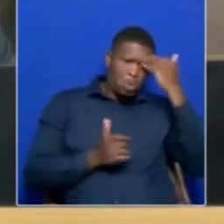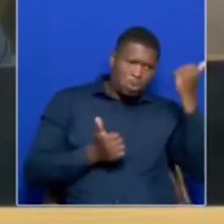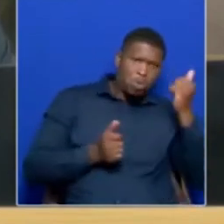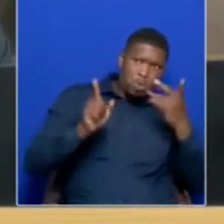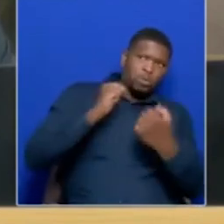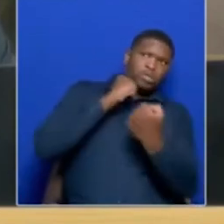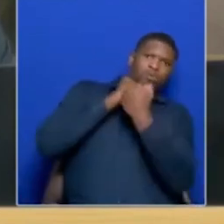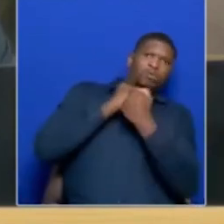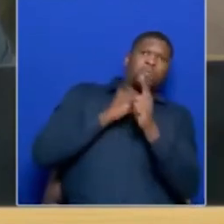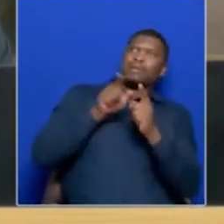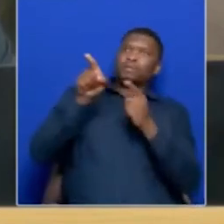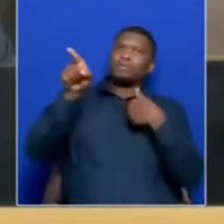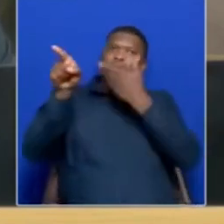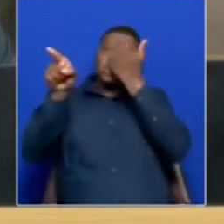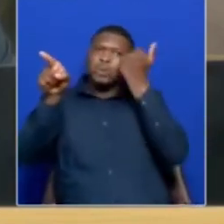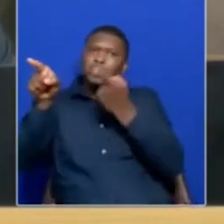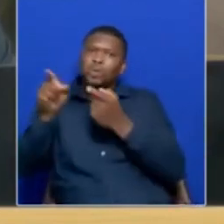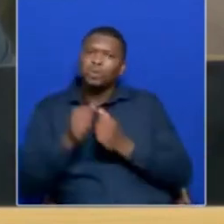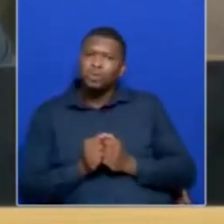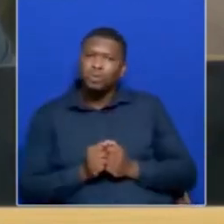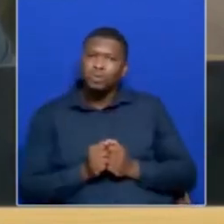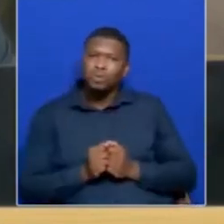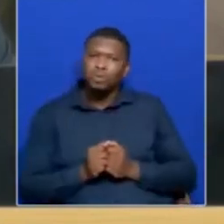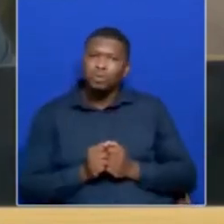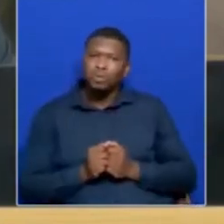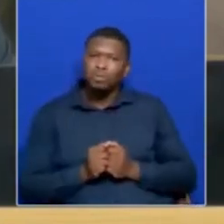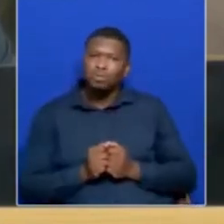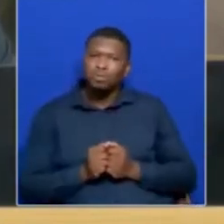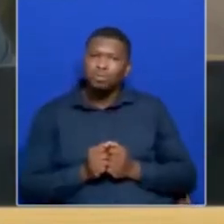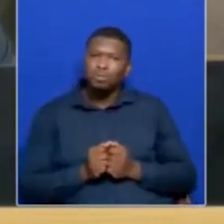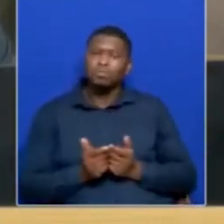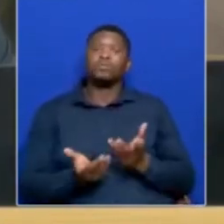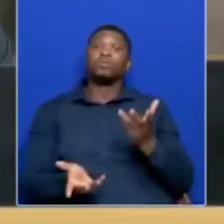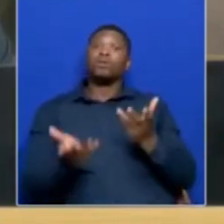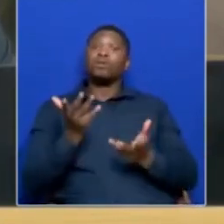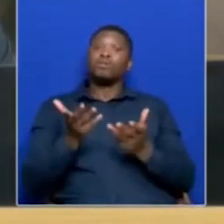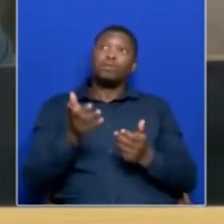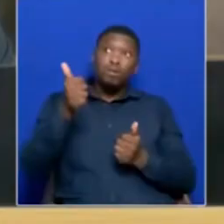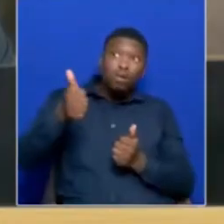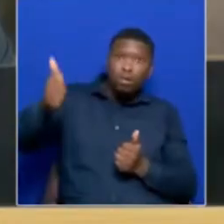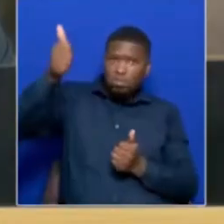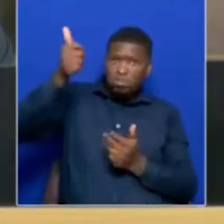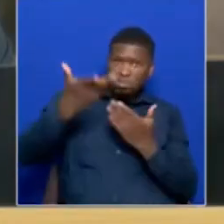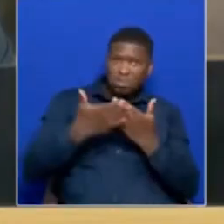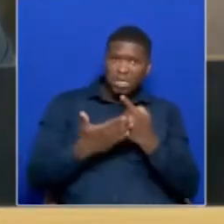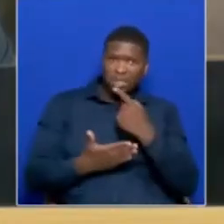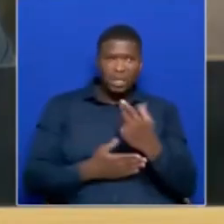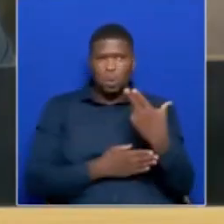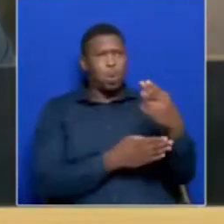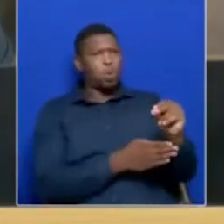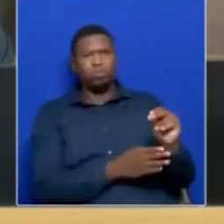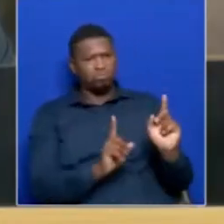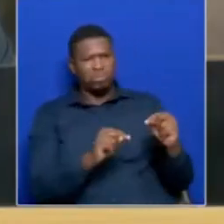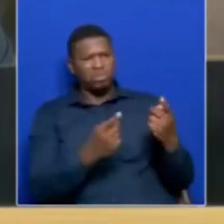It may well have been the senior officials would have said, no, we are not willing to assist.